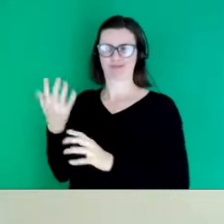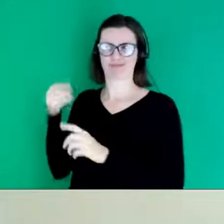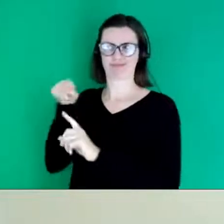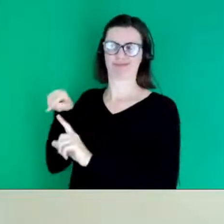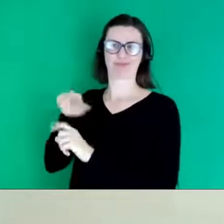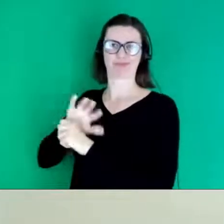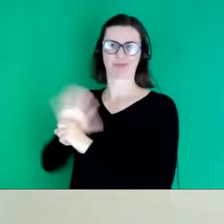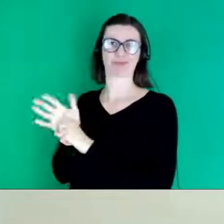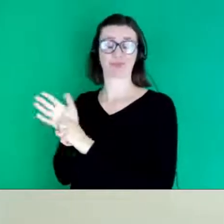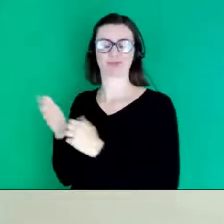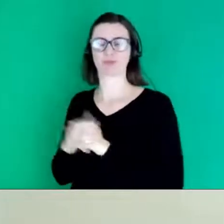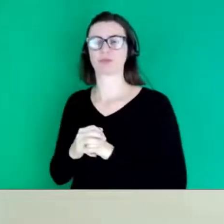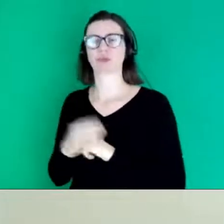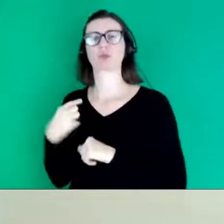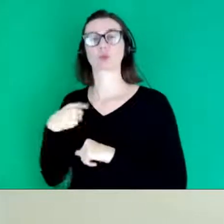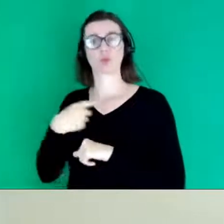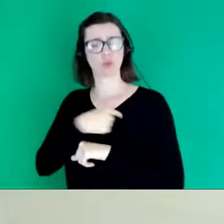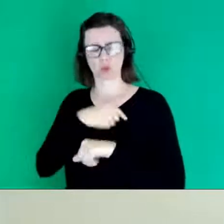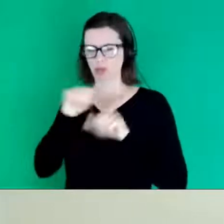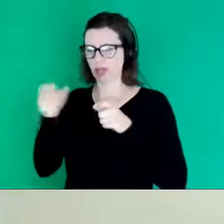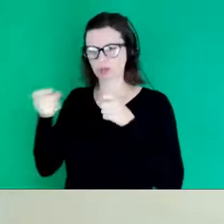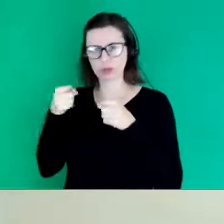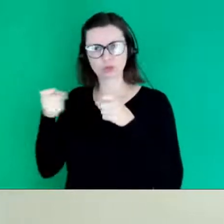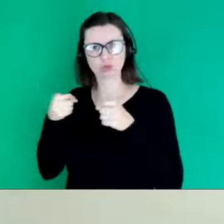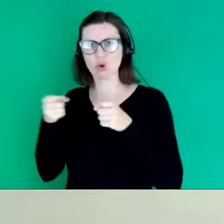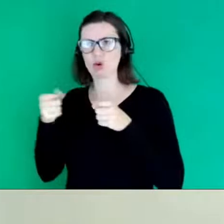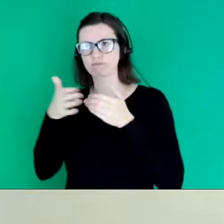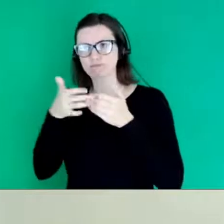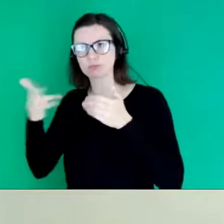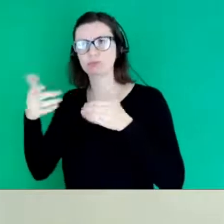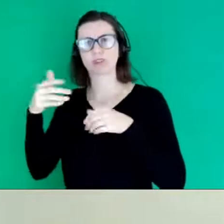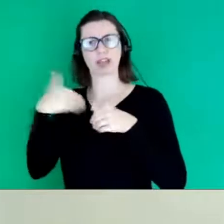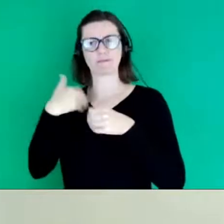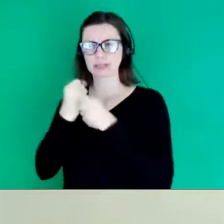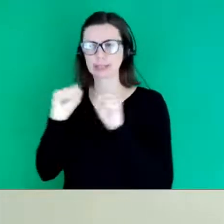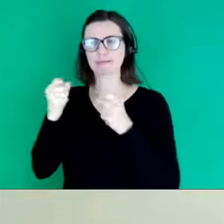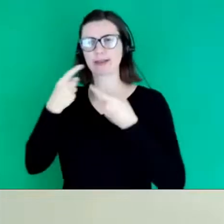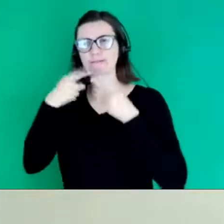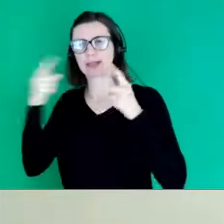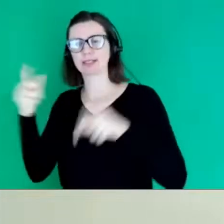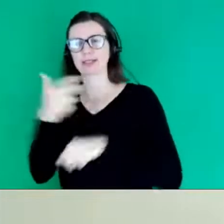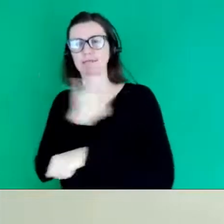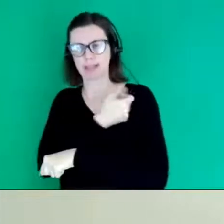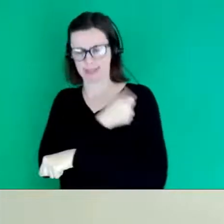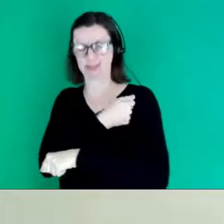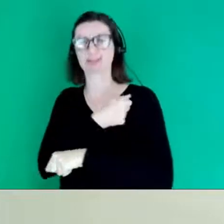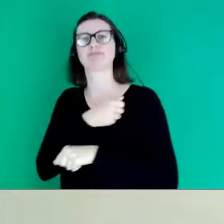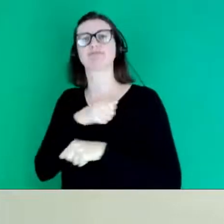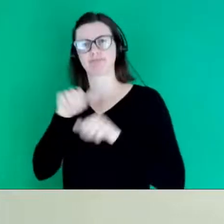very effective, very safe vaccines that can do that, and they're free.